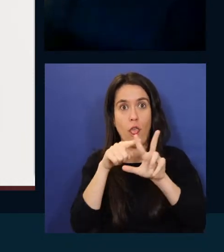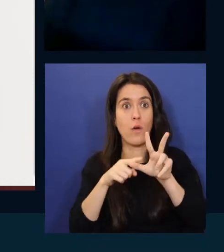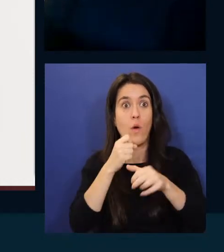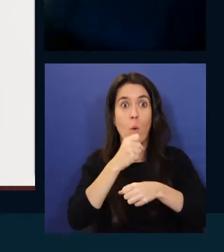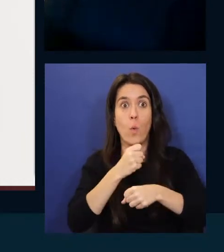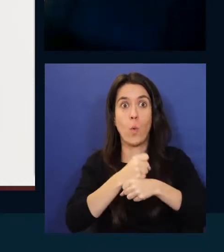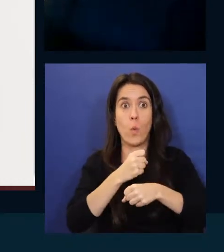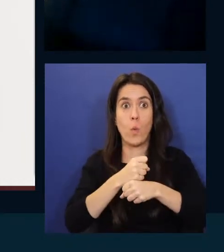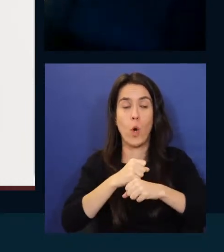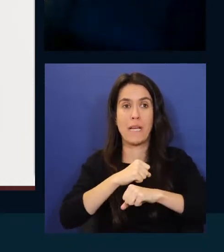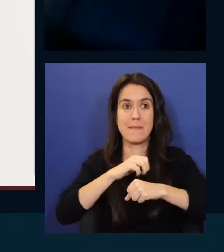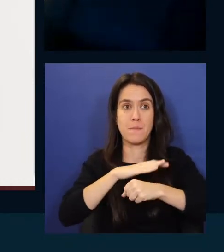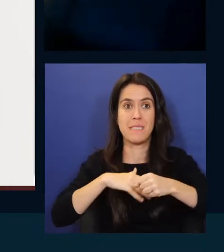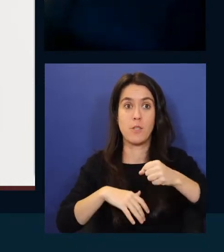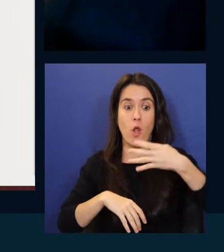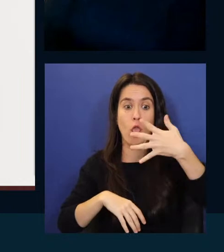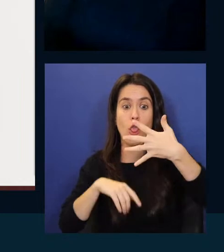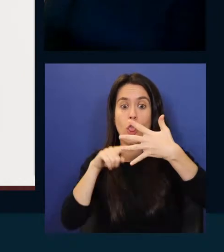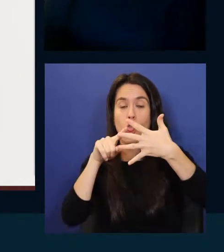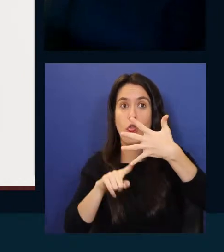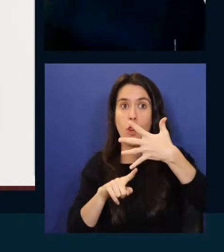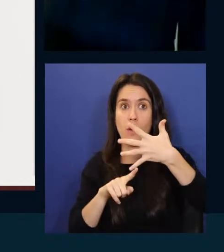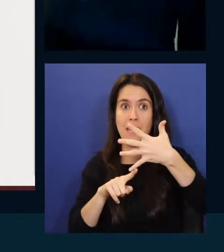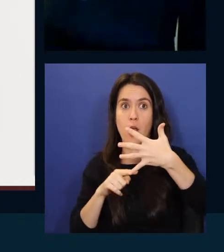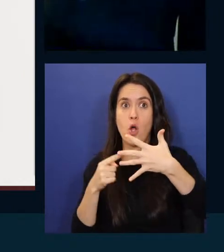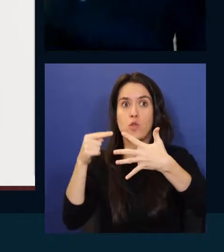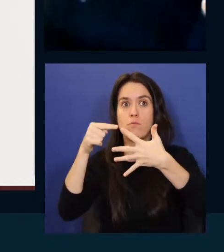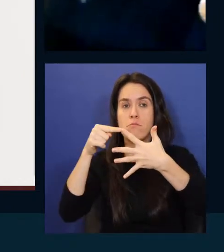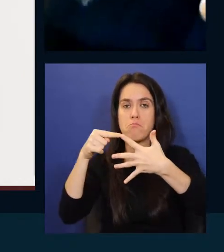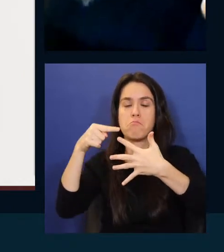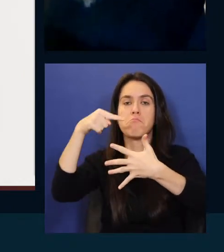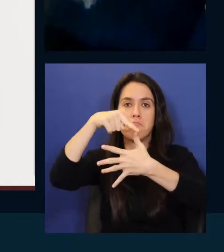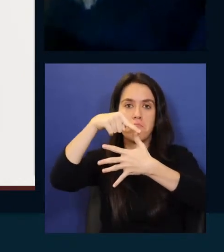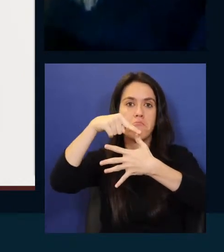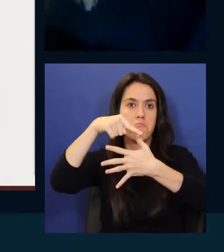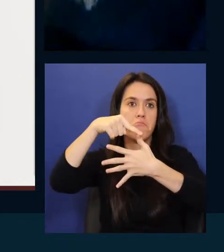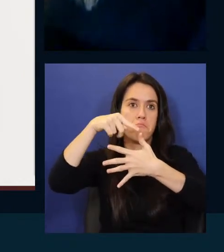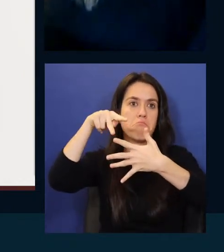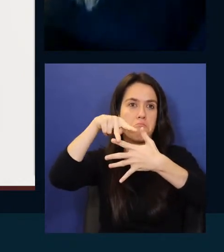a dashboard and an app as well on the top there.